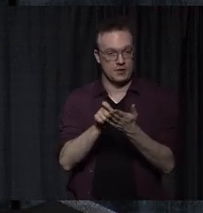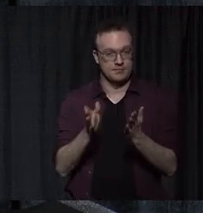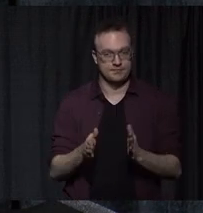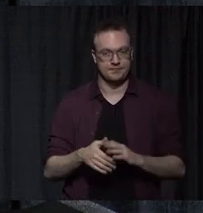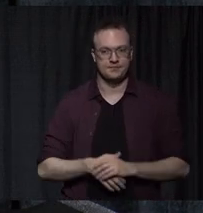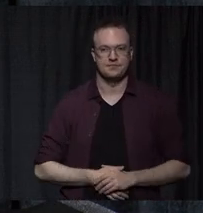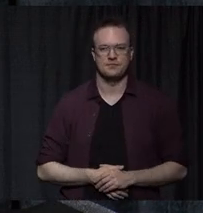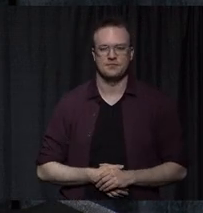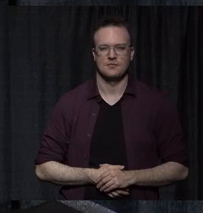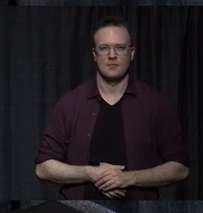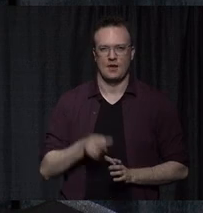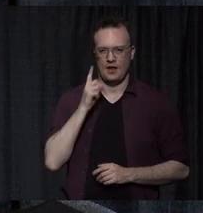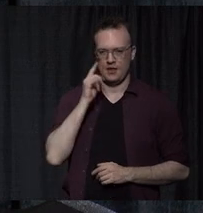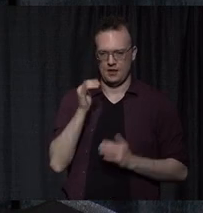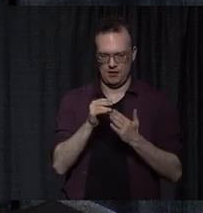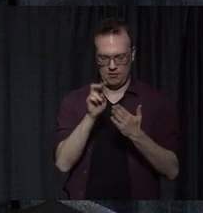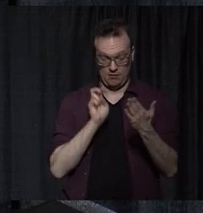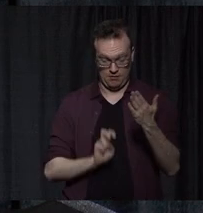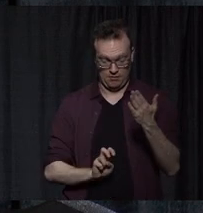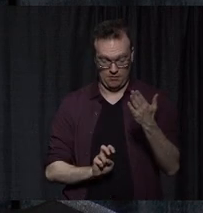I think I went too far ahead.